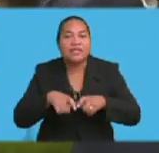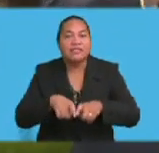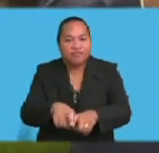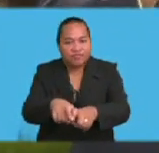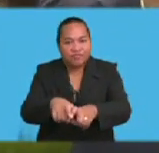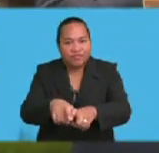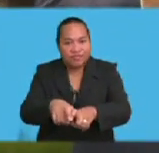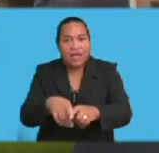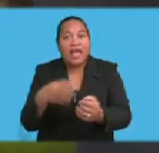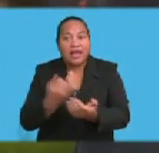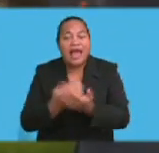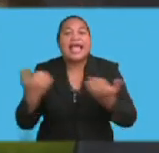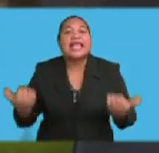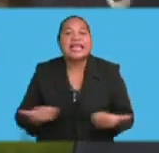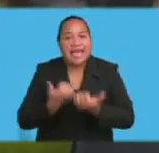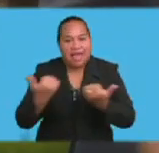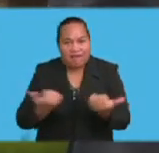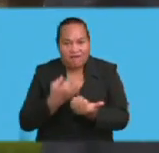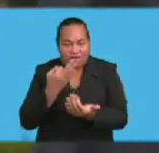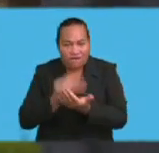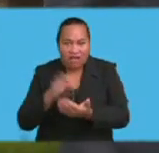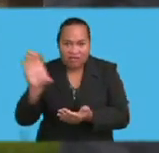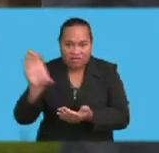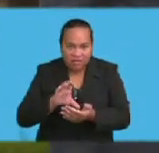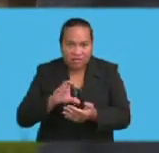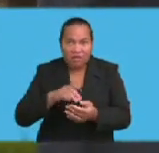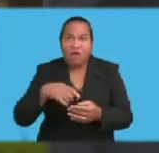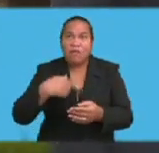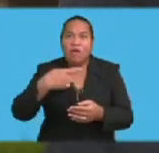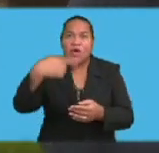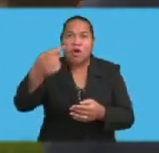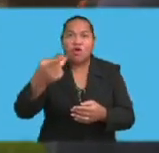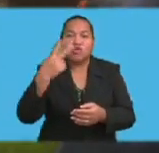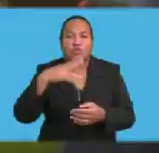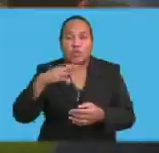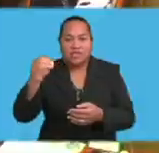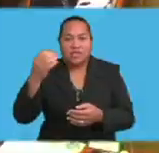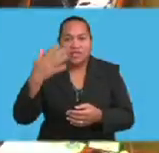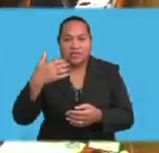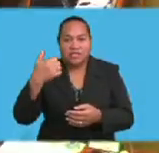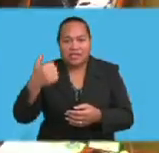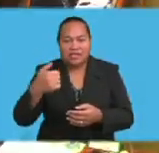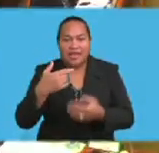FNPF will have enough funds now to go beyond 2056. Thank you, Madam Speaker. Thank you.